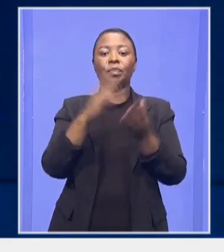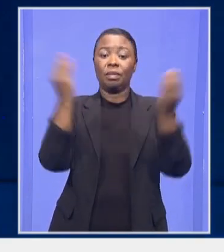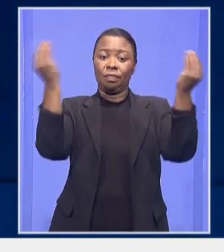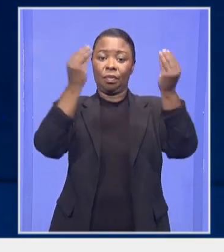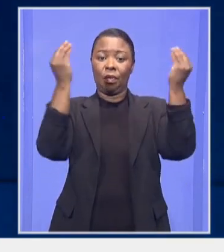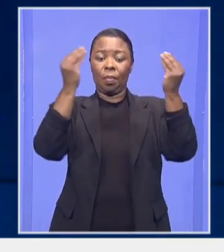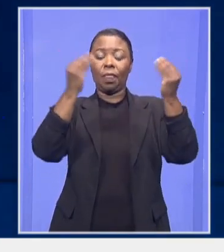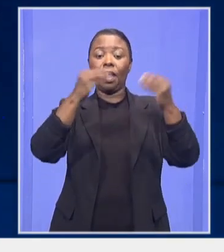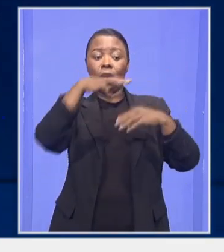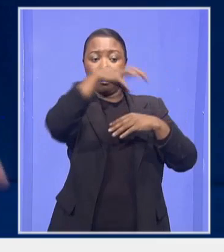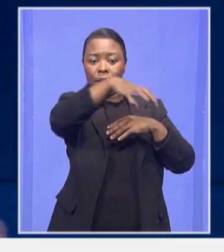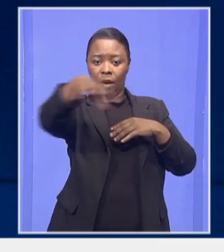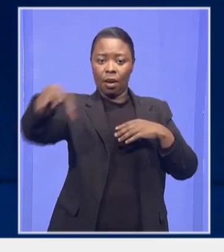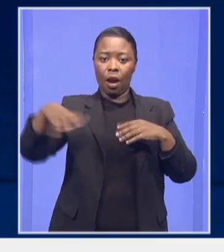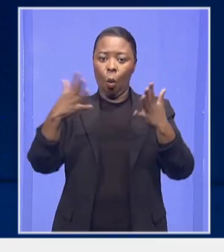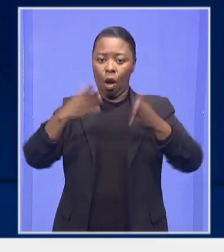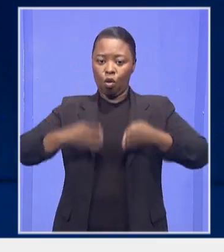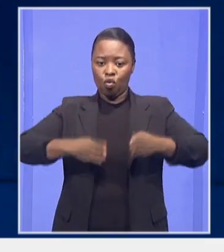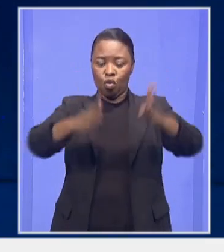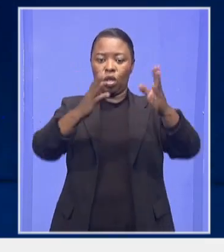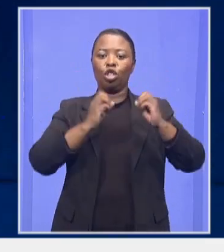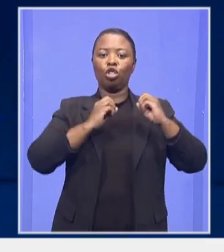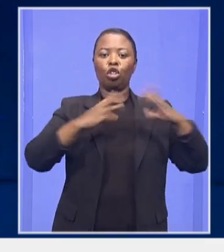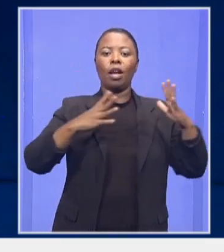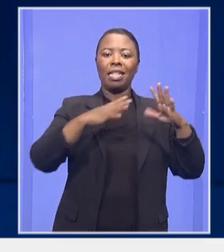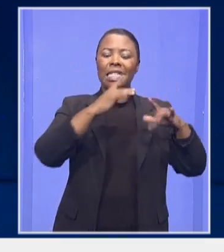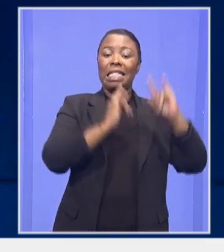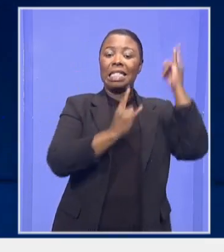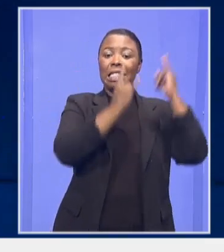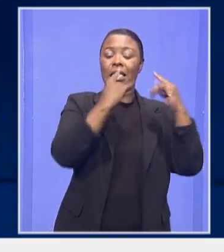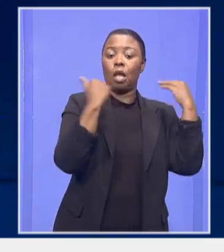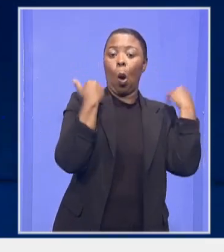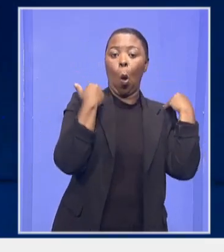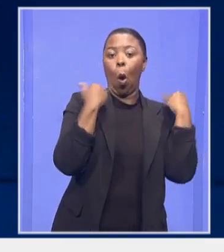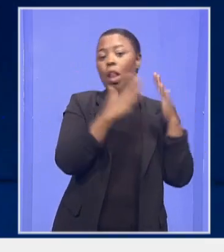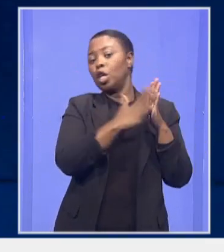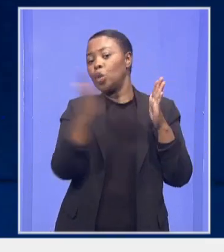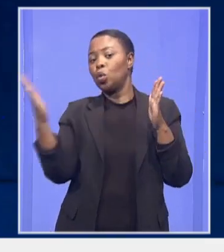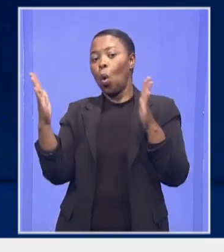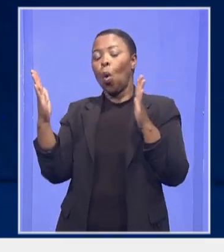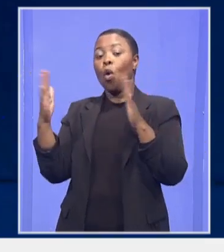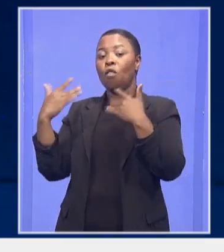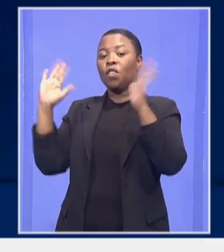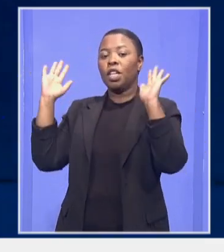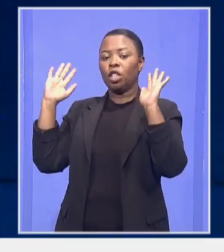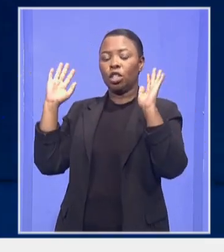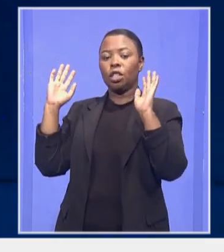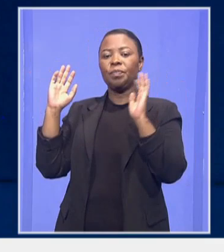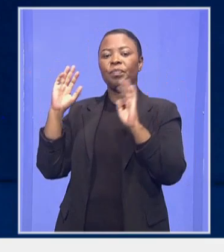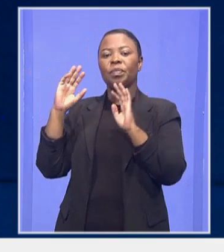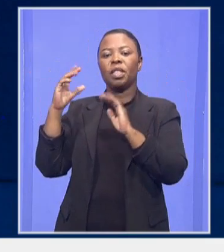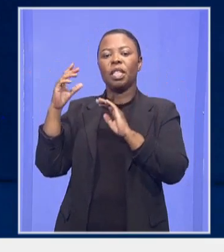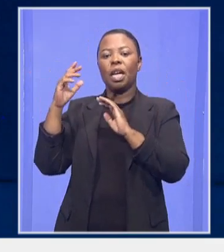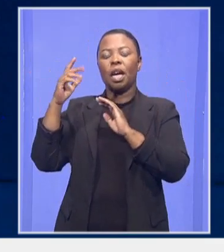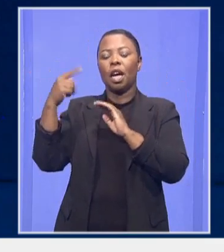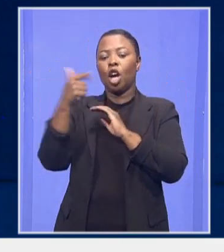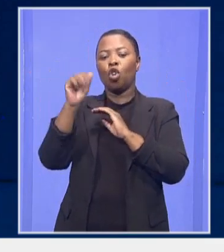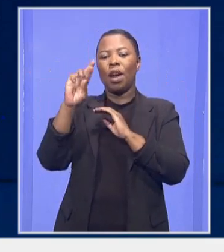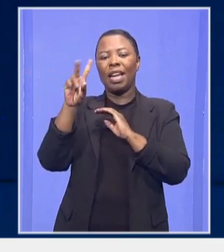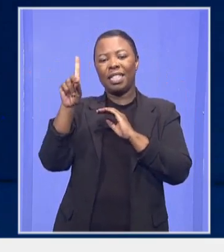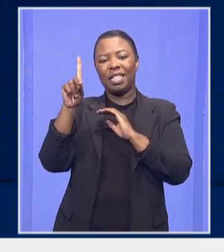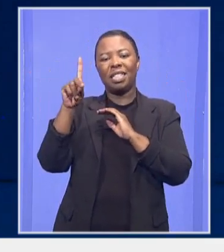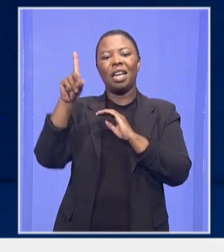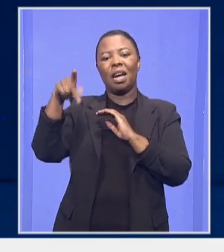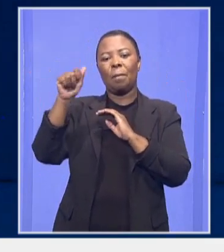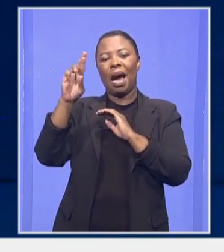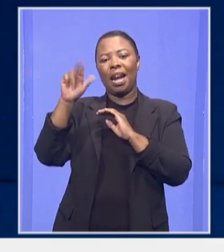the route, starting from the City Hall to the finish of the Grand Parade. I know my colleague Atule Joka is getting ready